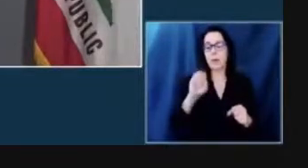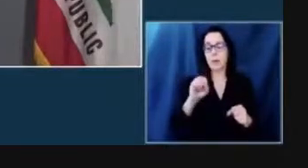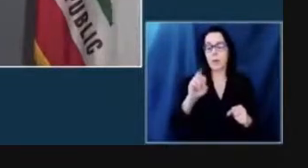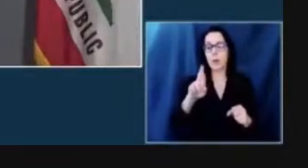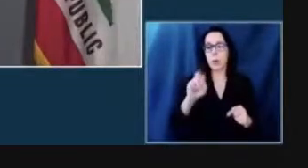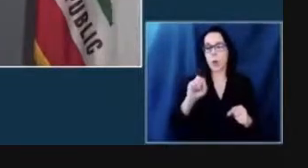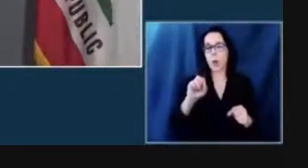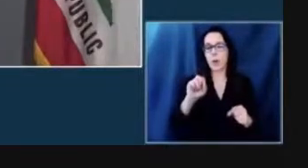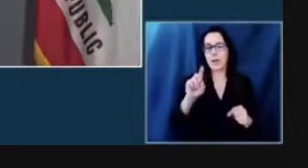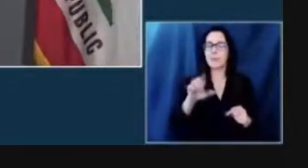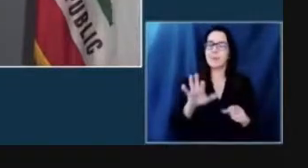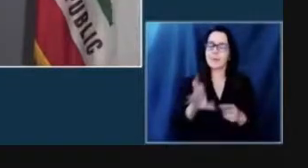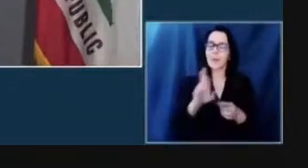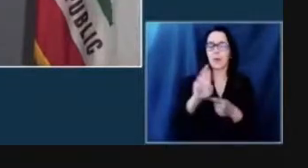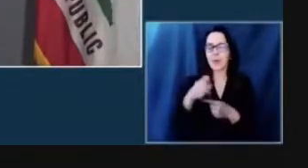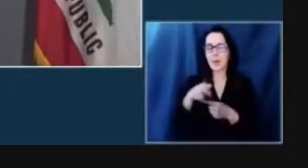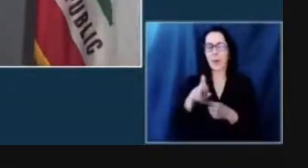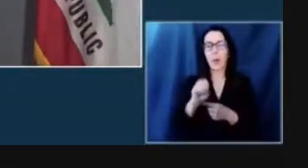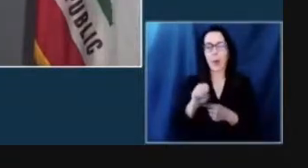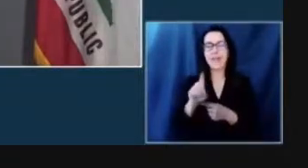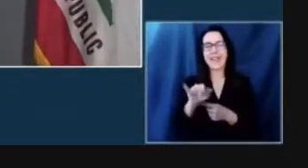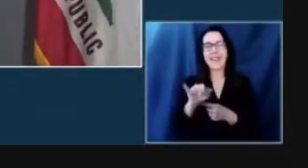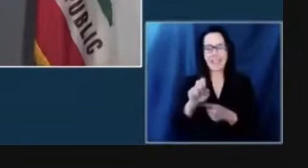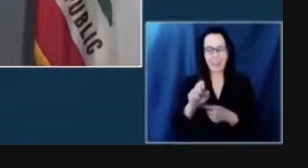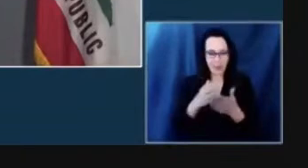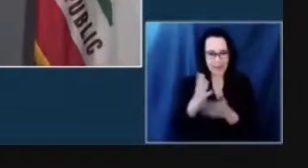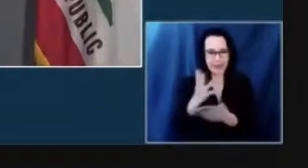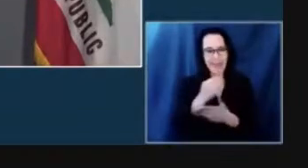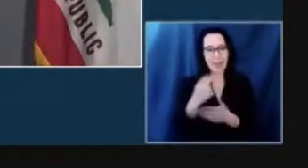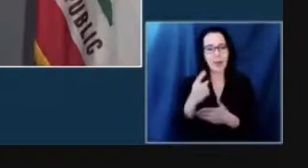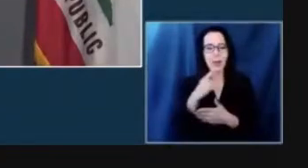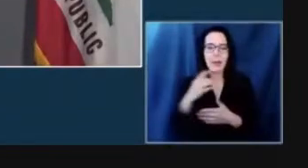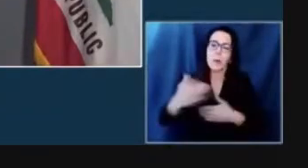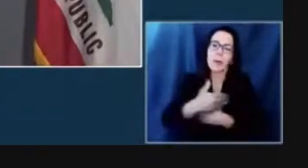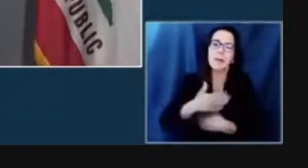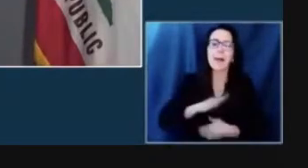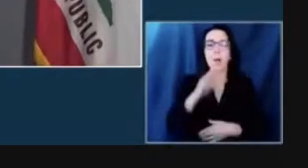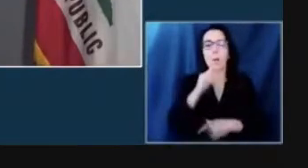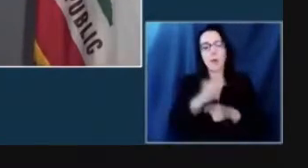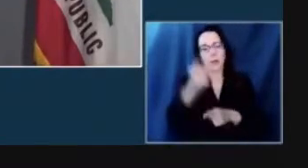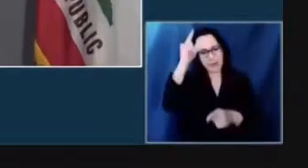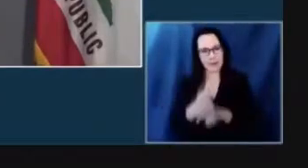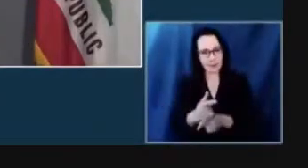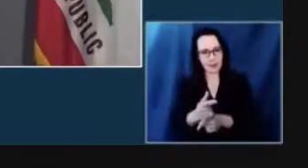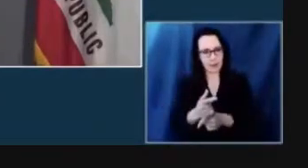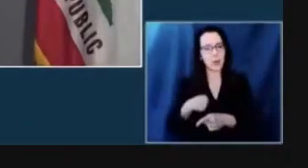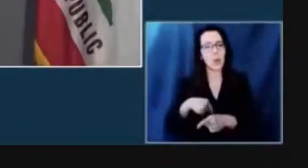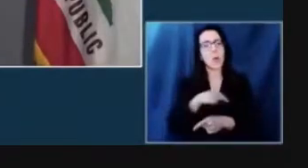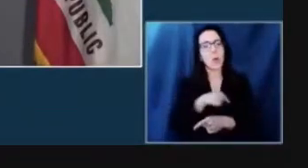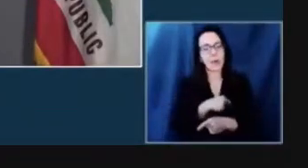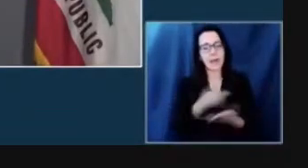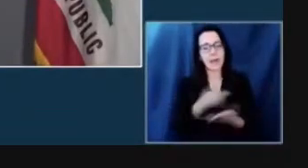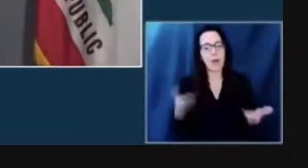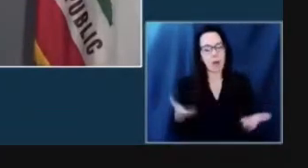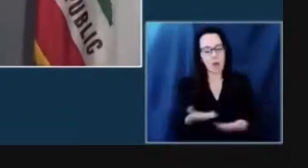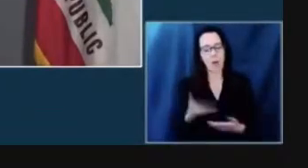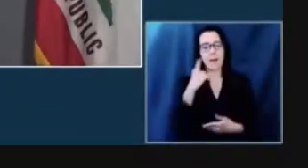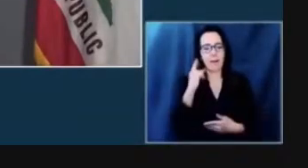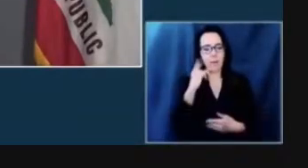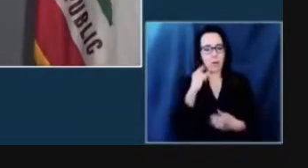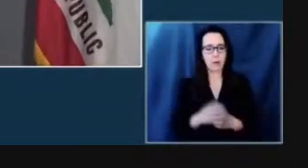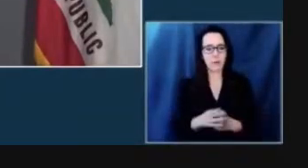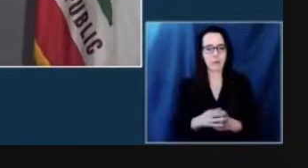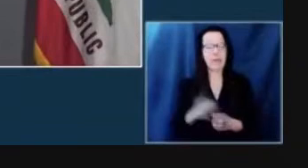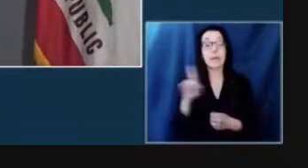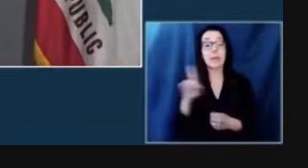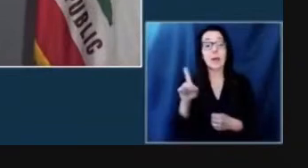we embrace our immigrant sisters and brothers. We are California. Our democracy will remain strong